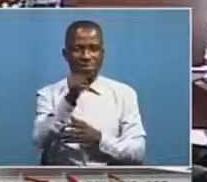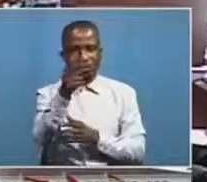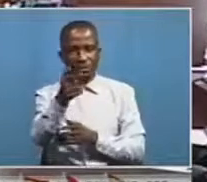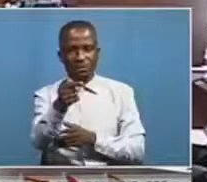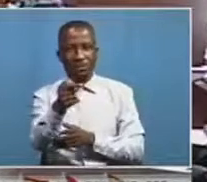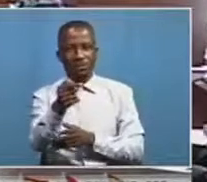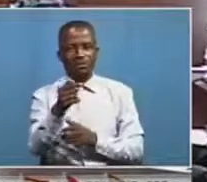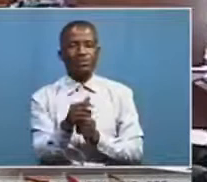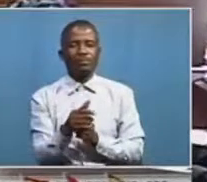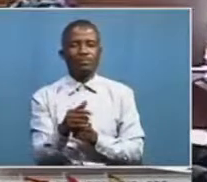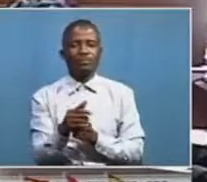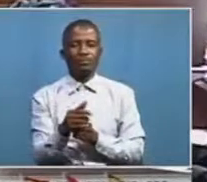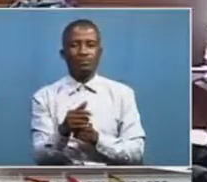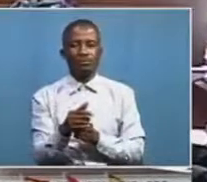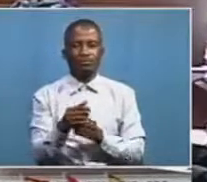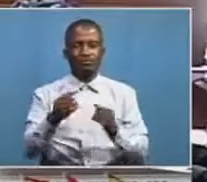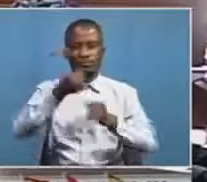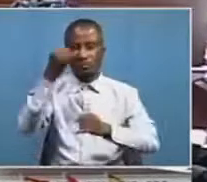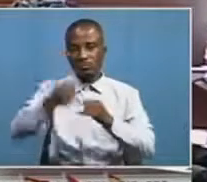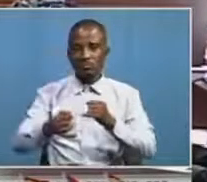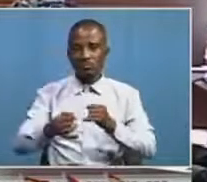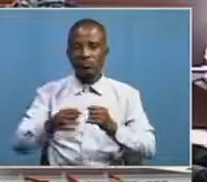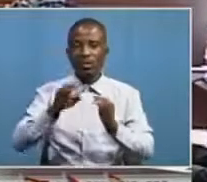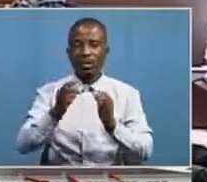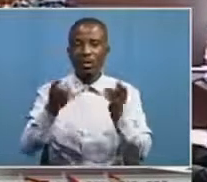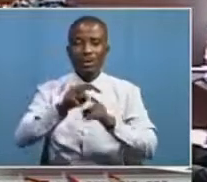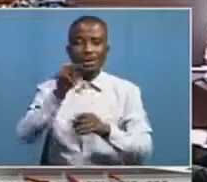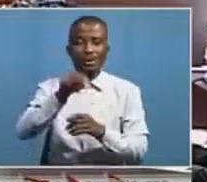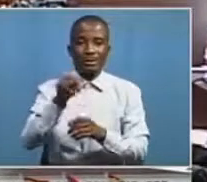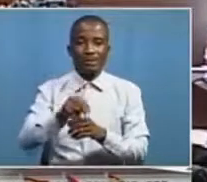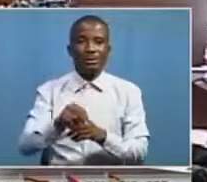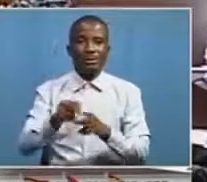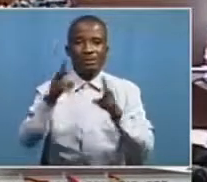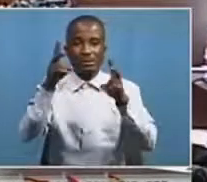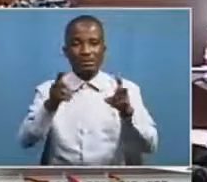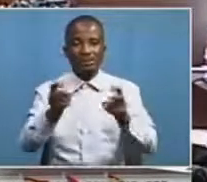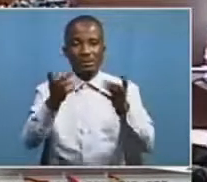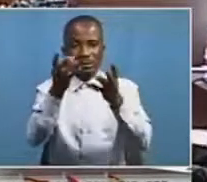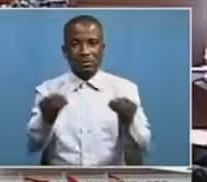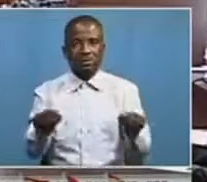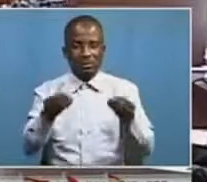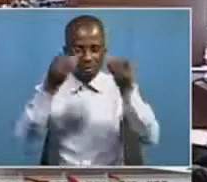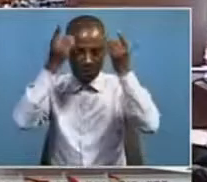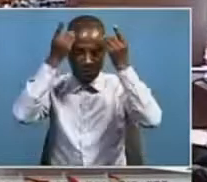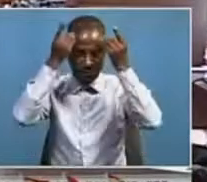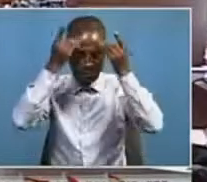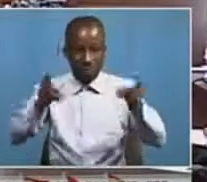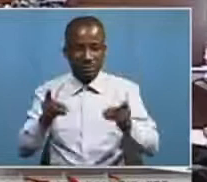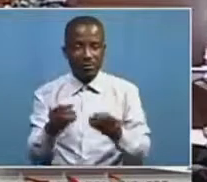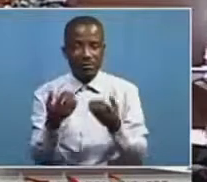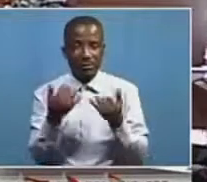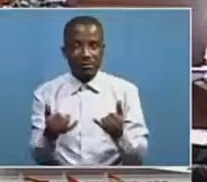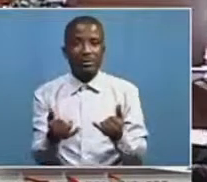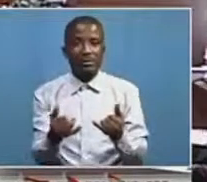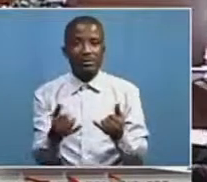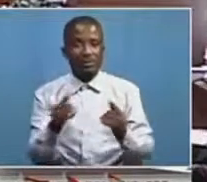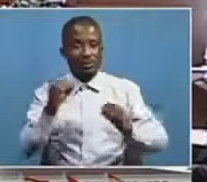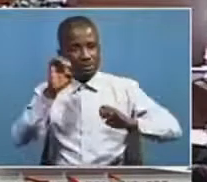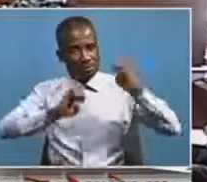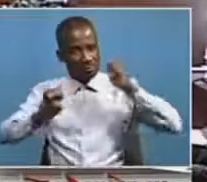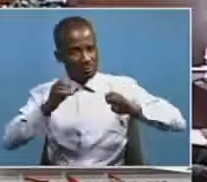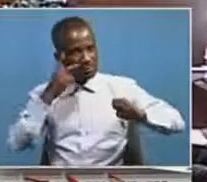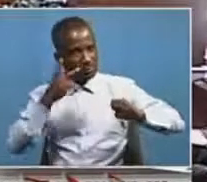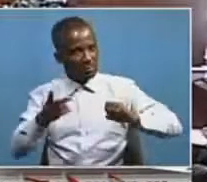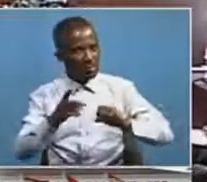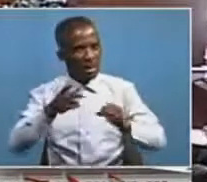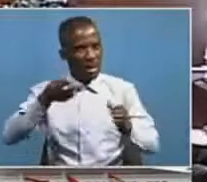of the submissions or closing address when necessary in addressing the issue set down for determination. Evaluation of the evidence on record